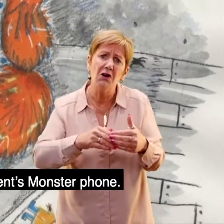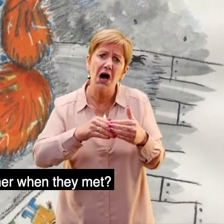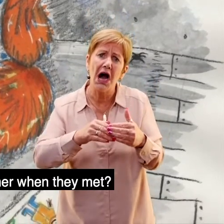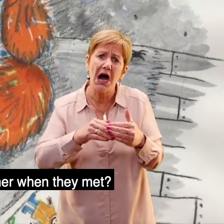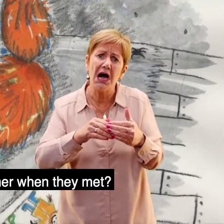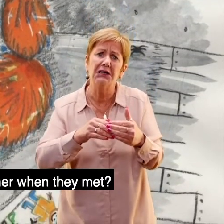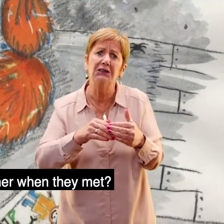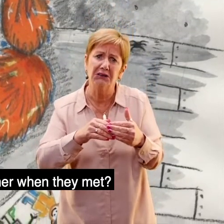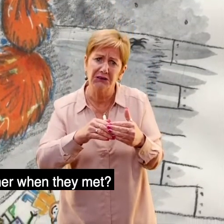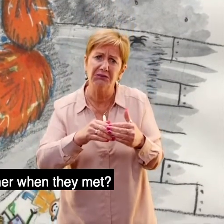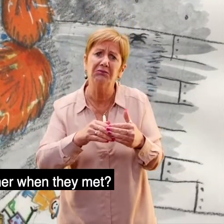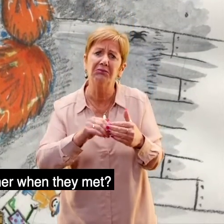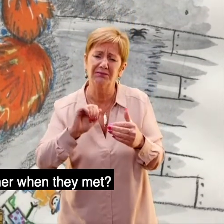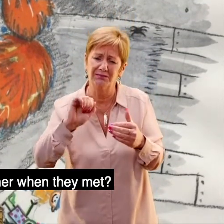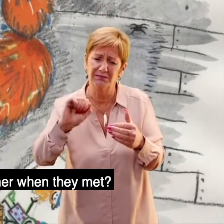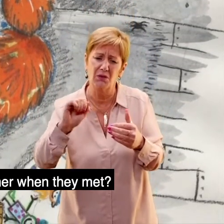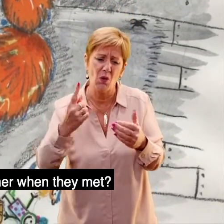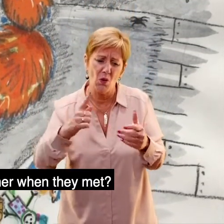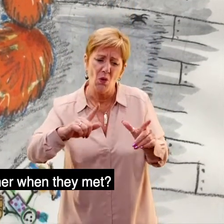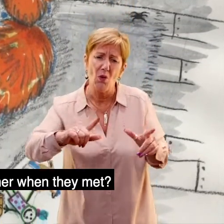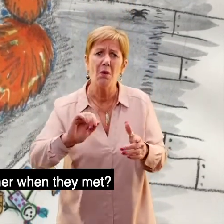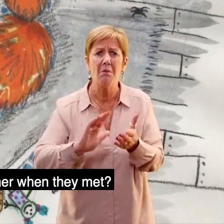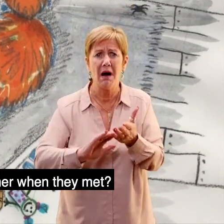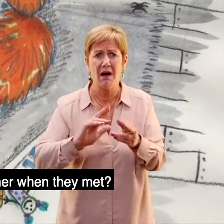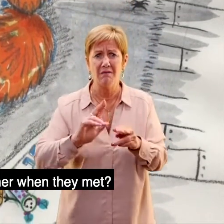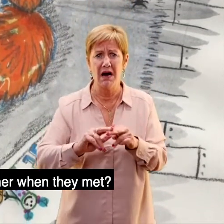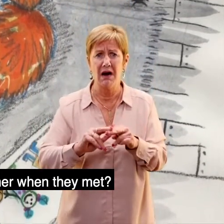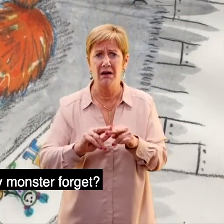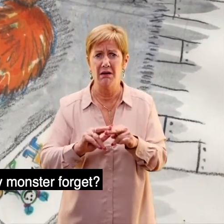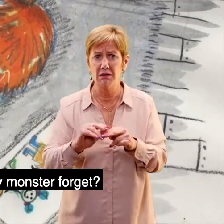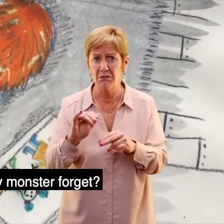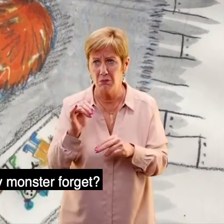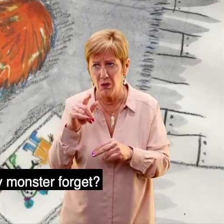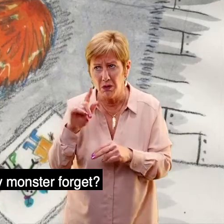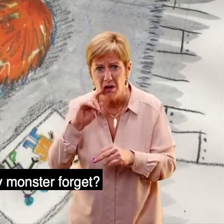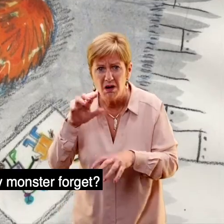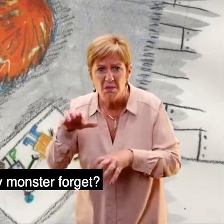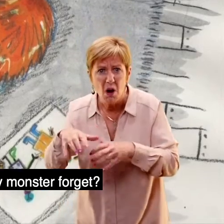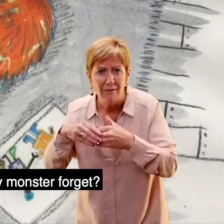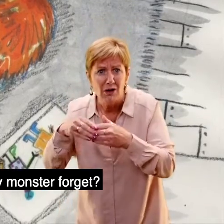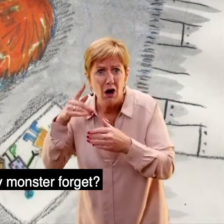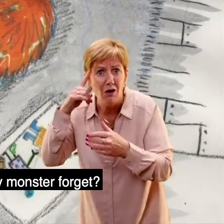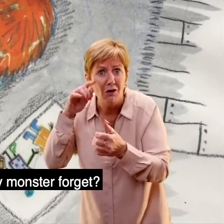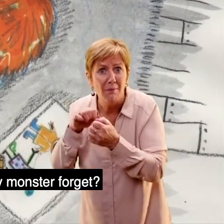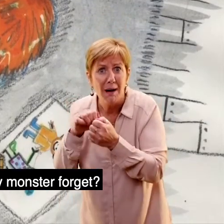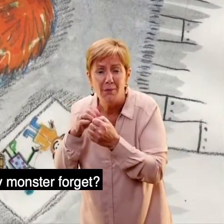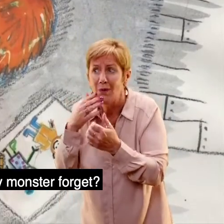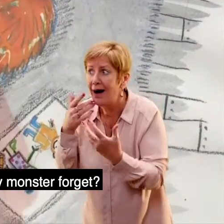monster friends remember her when they met? Still know how to play, or would they monster forget?